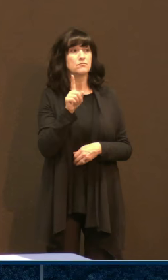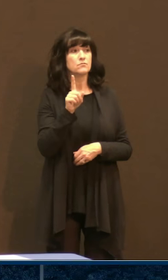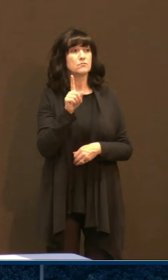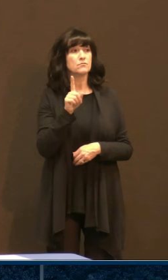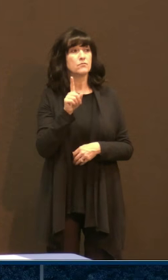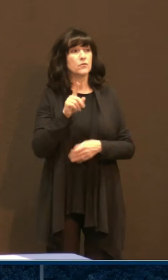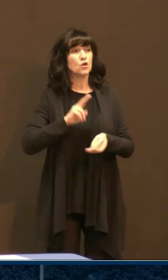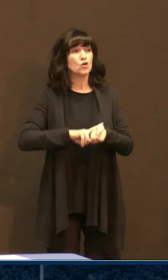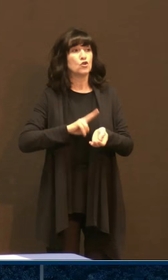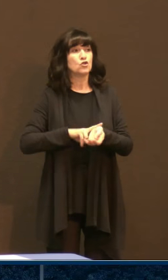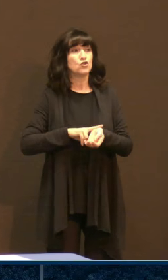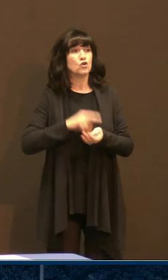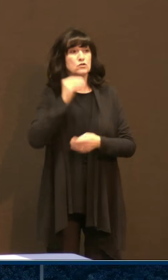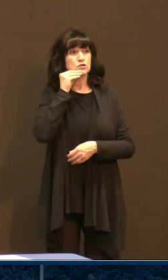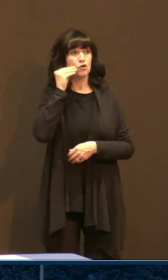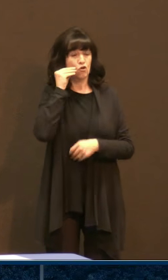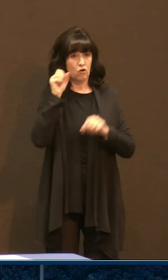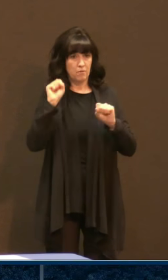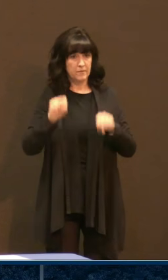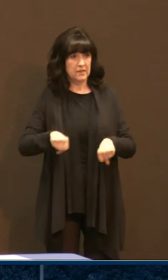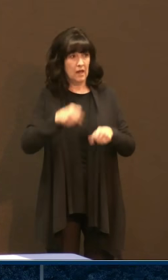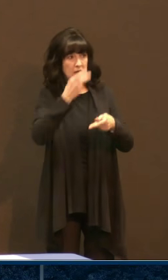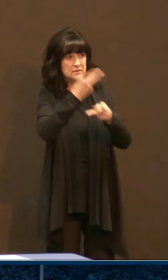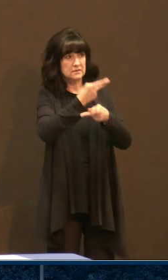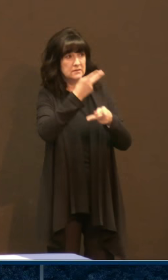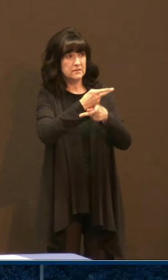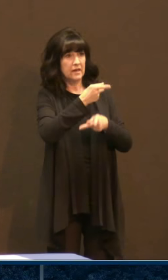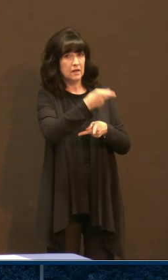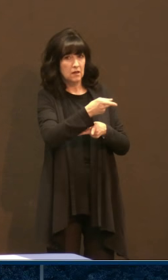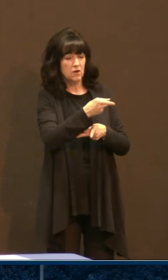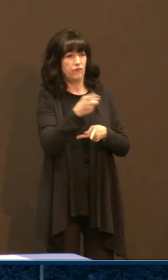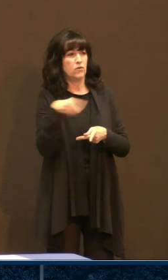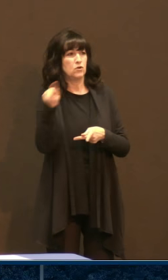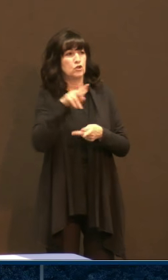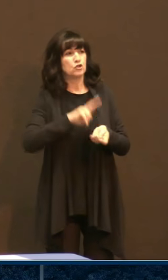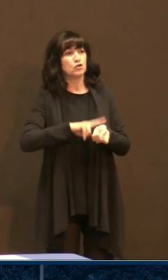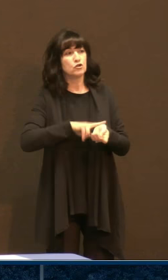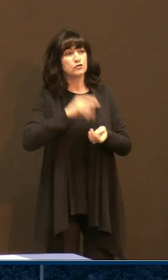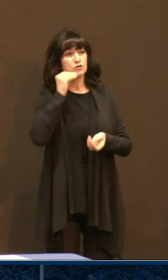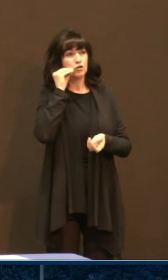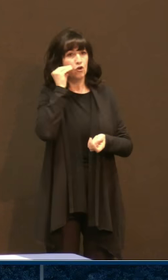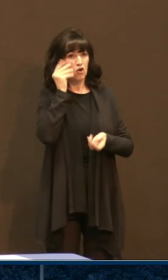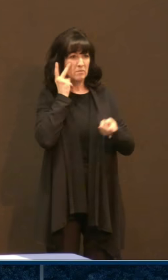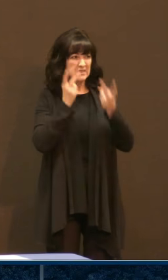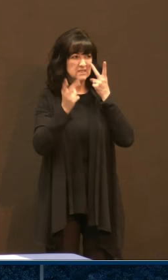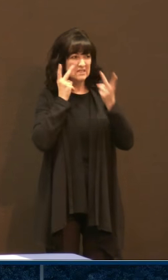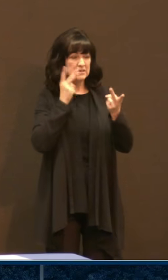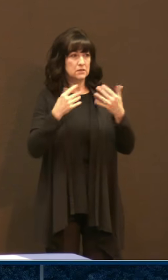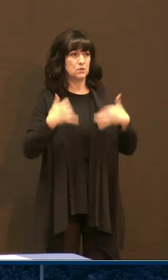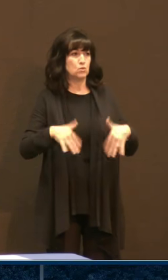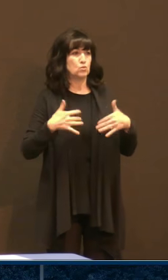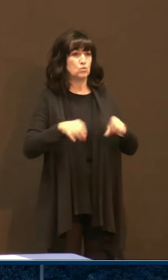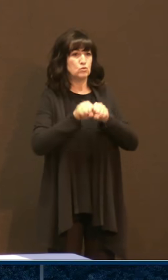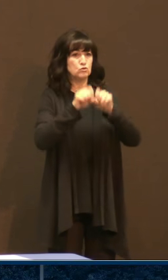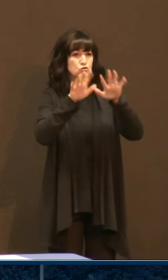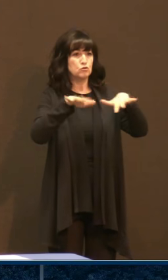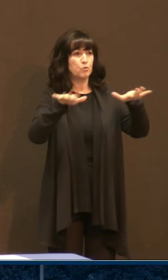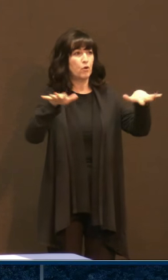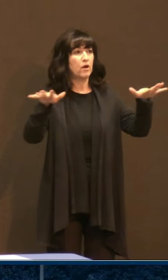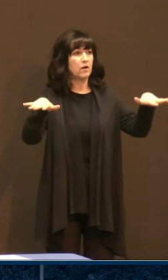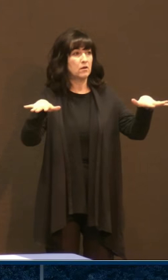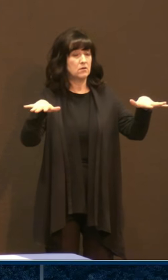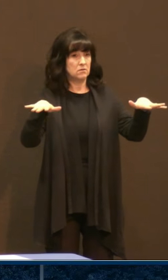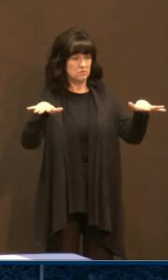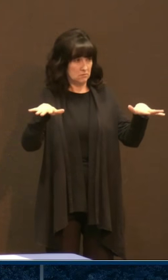great nursing homes are still seeing this virus spread throughout these facilities? Is there any concern that these nursing homes just